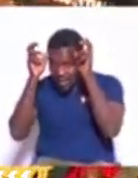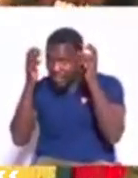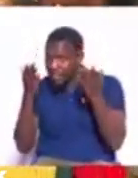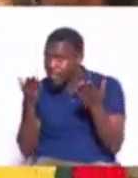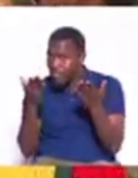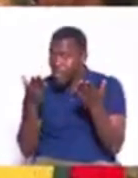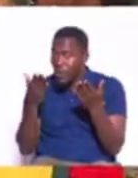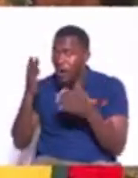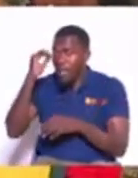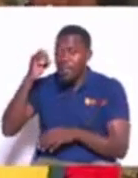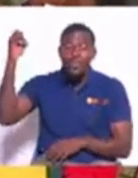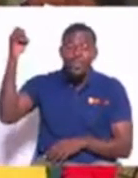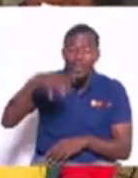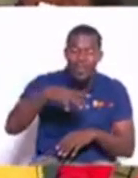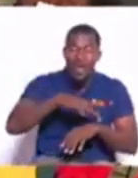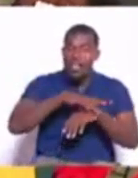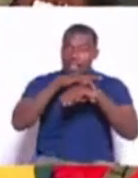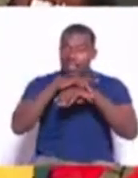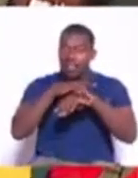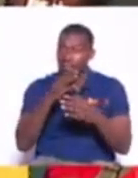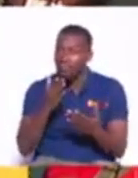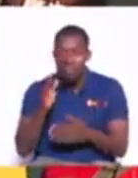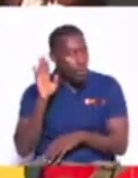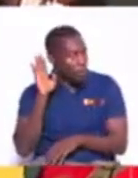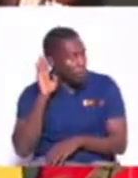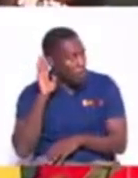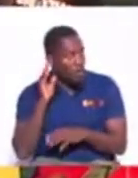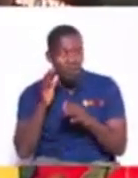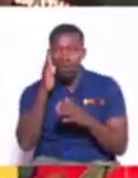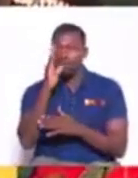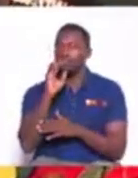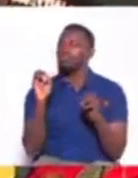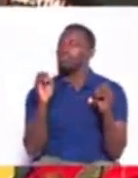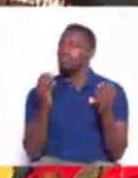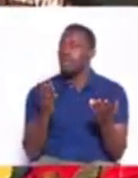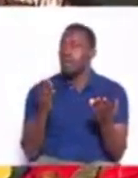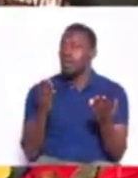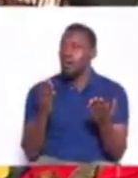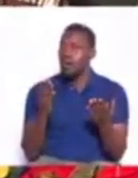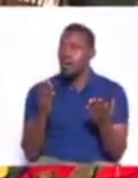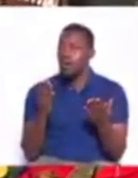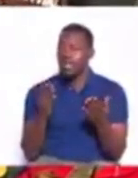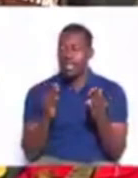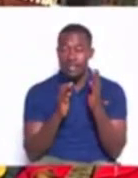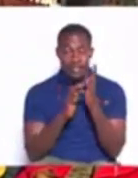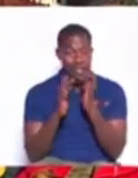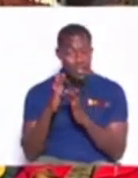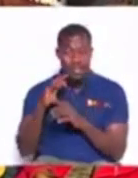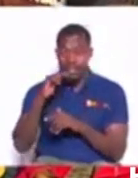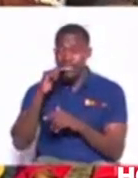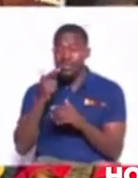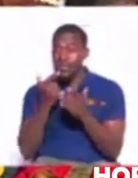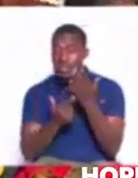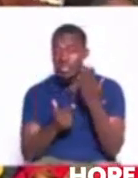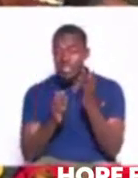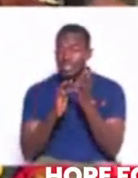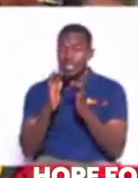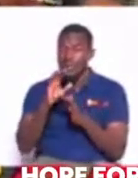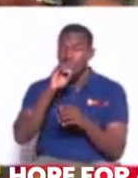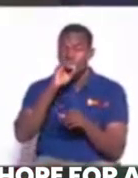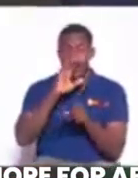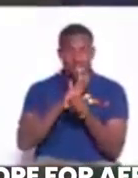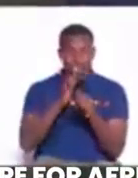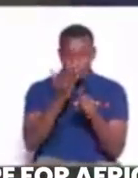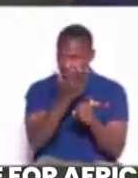Eve lost Eden because of disobedience. Jesus is leading men and women